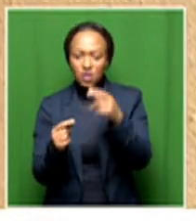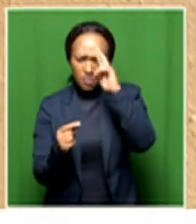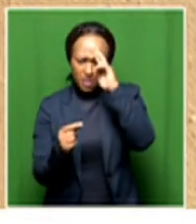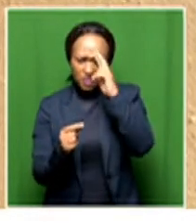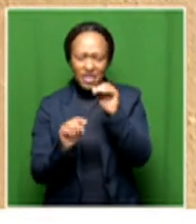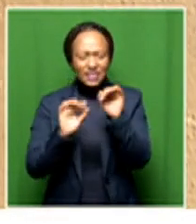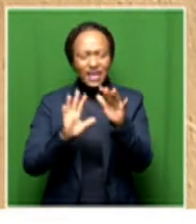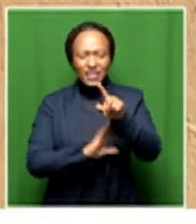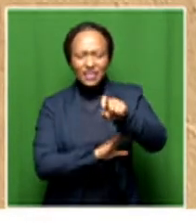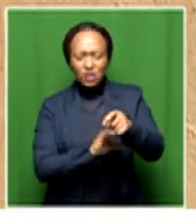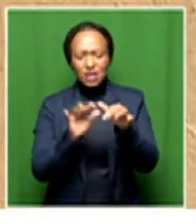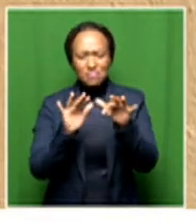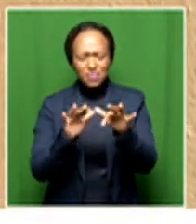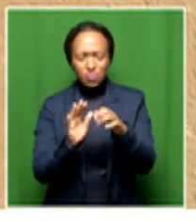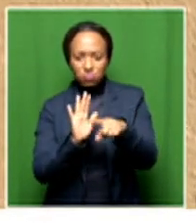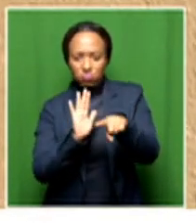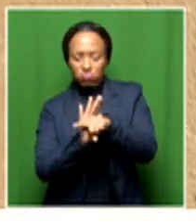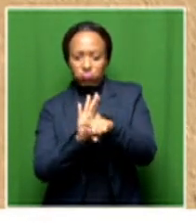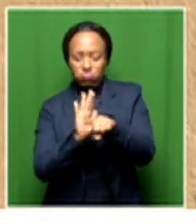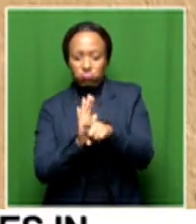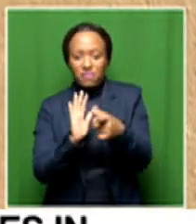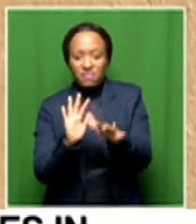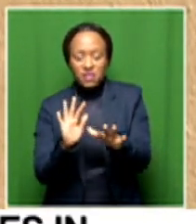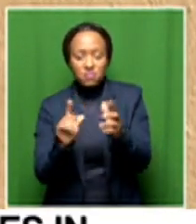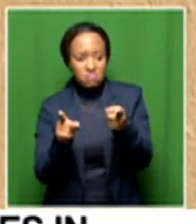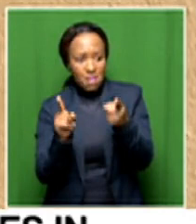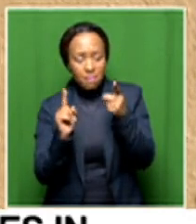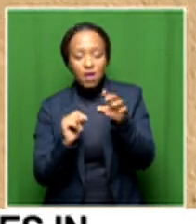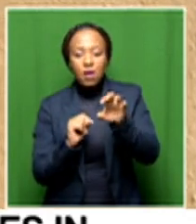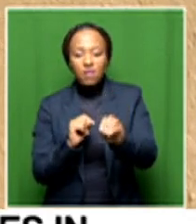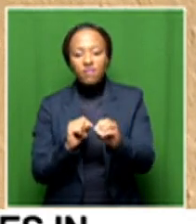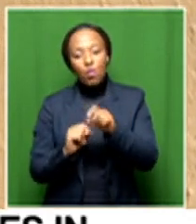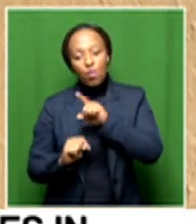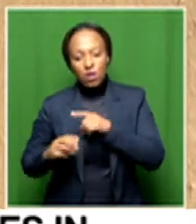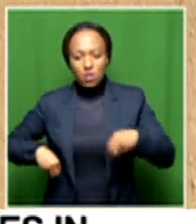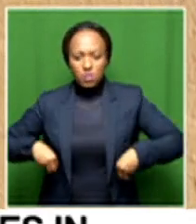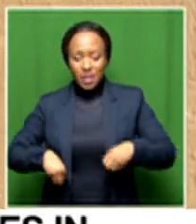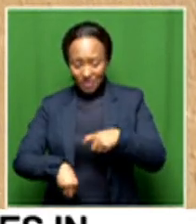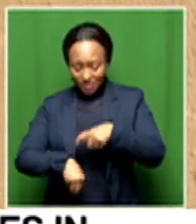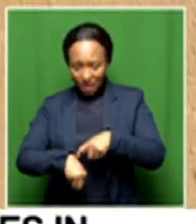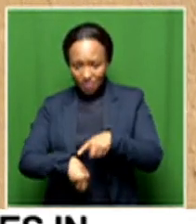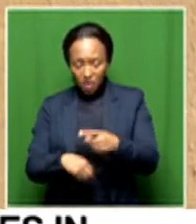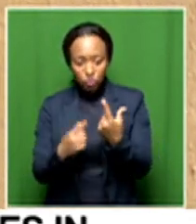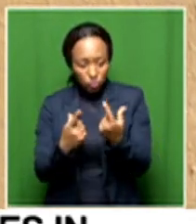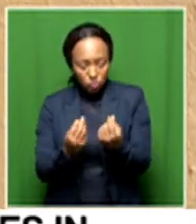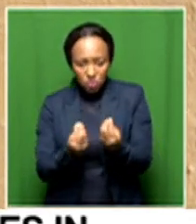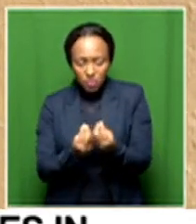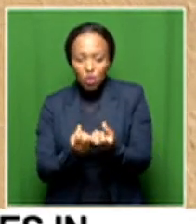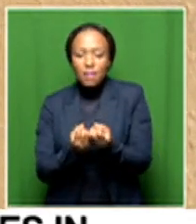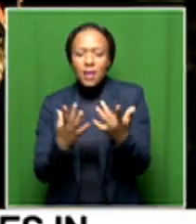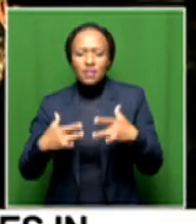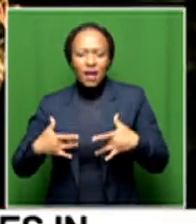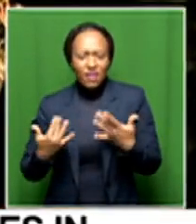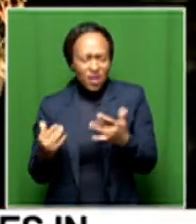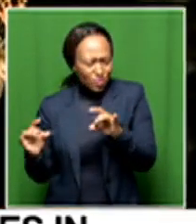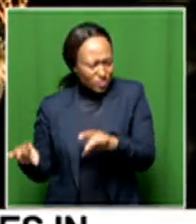of lives that are negatively affected because of corruption. It is time to act now because many lives are